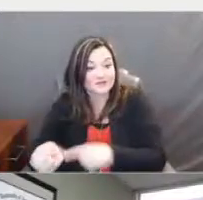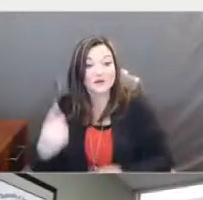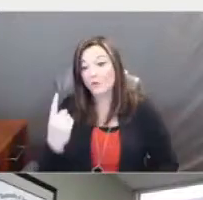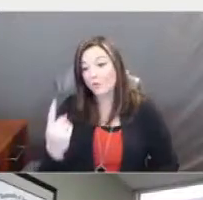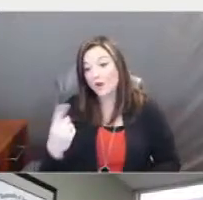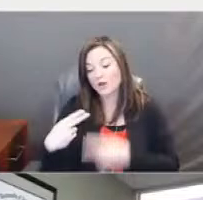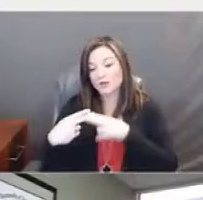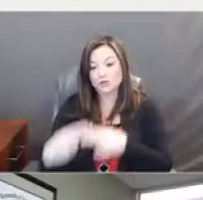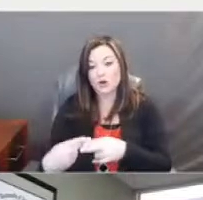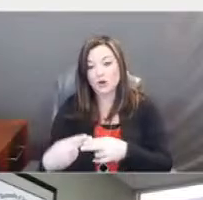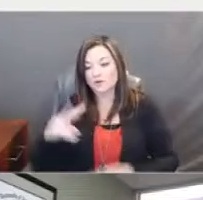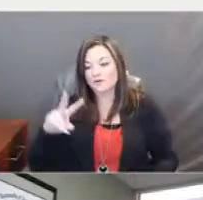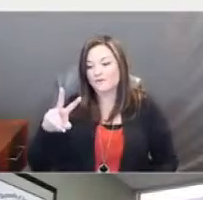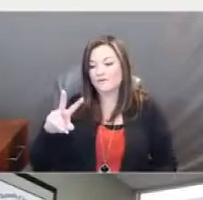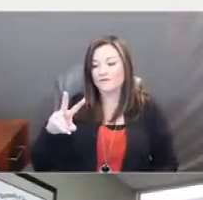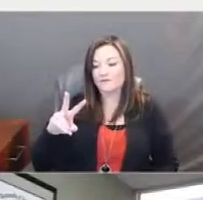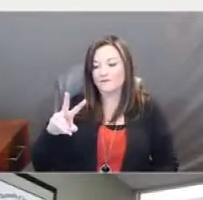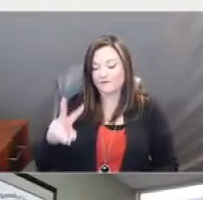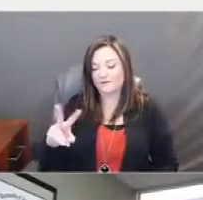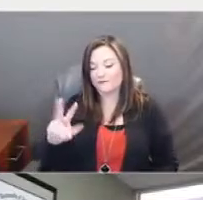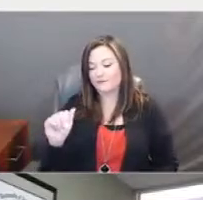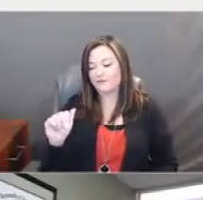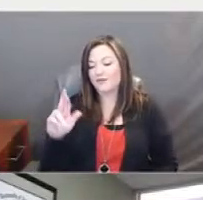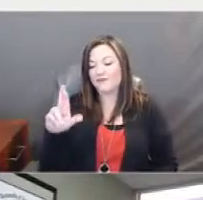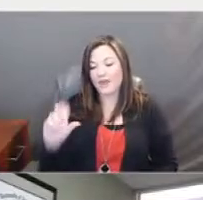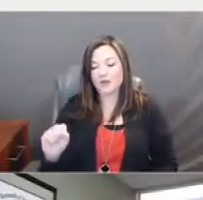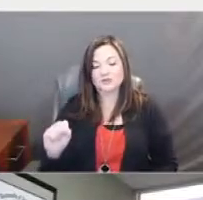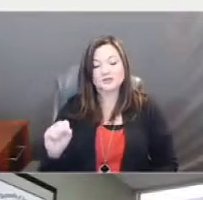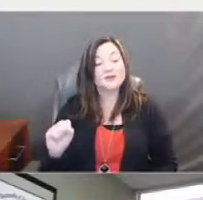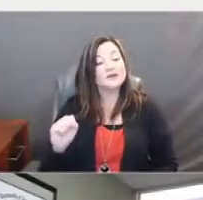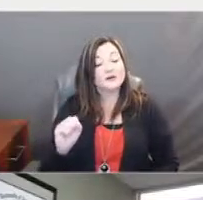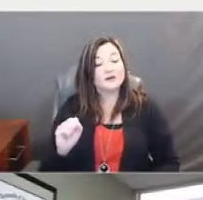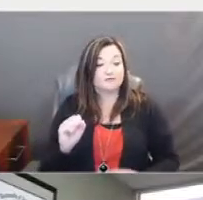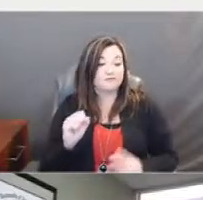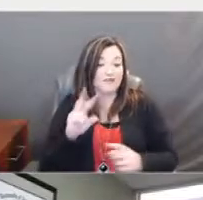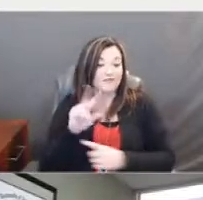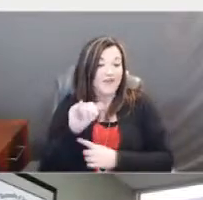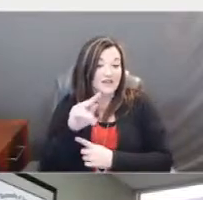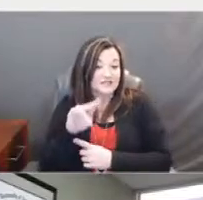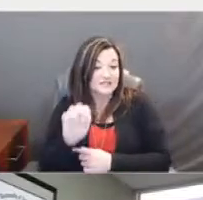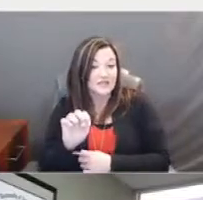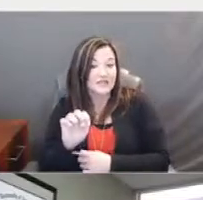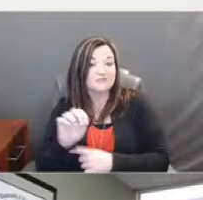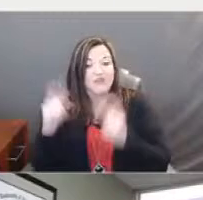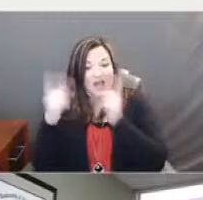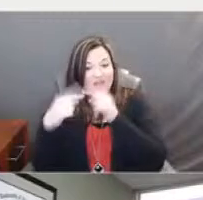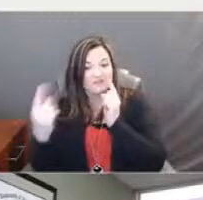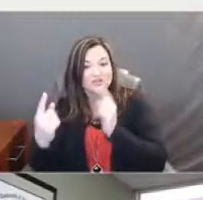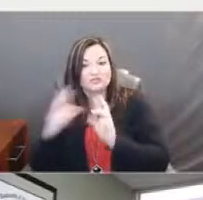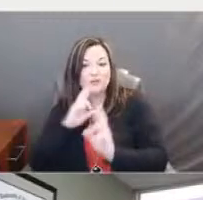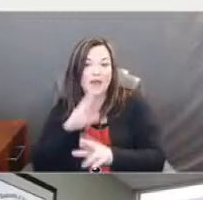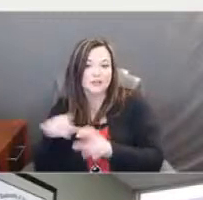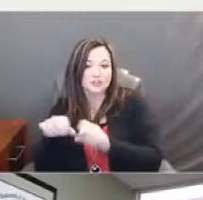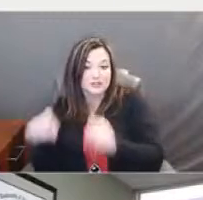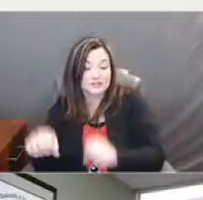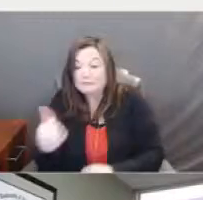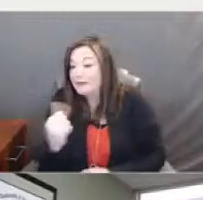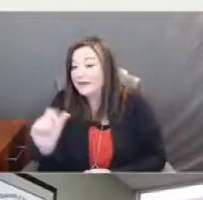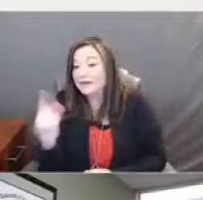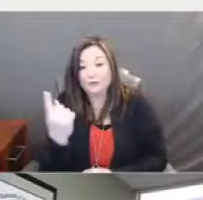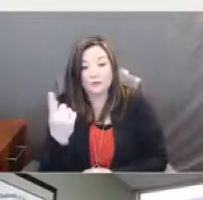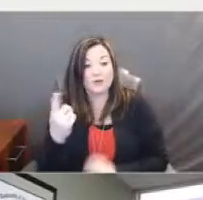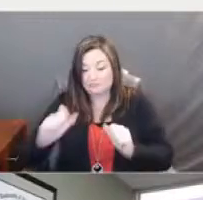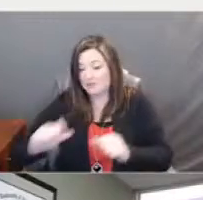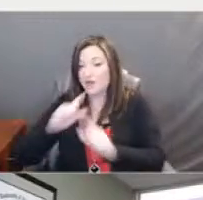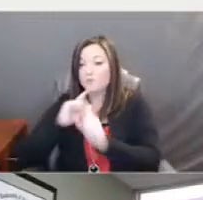the VAERS, the Vaccine Adverse Event Reporting System, and anyone can report to that. So that if something like that appears,